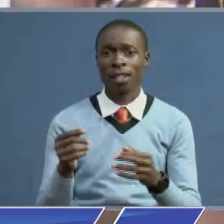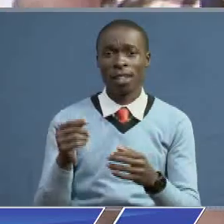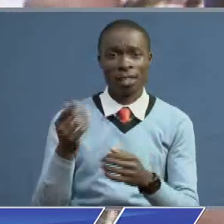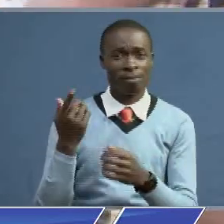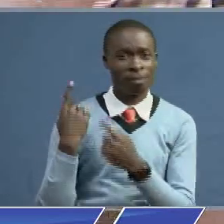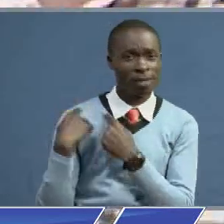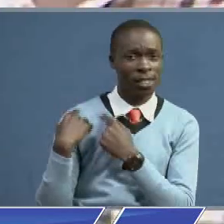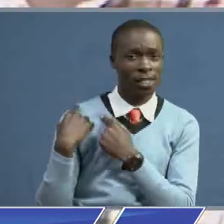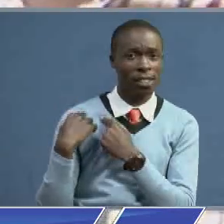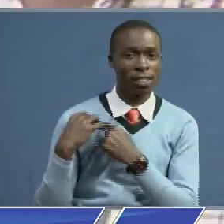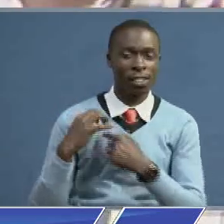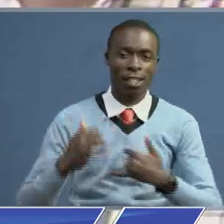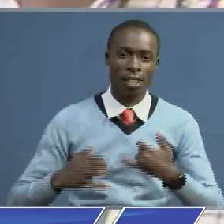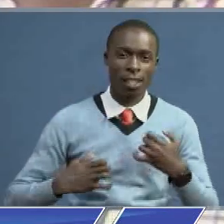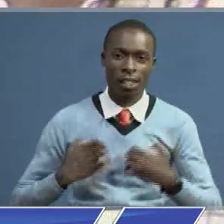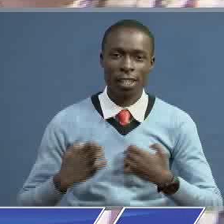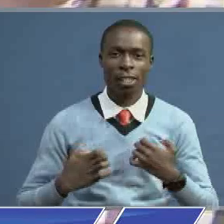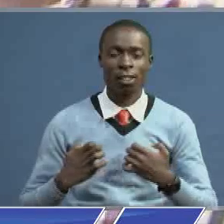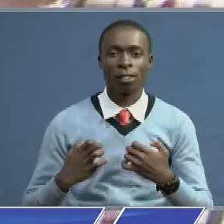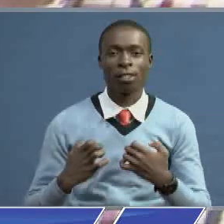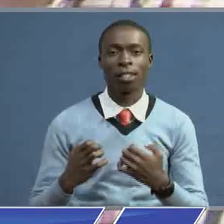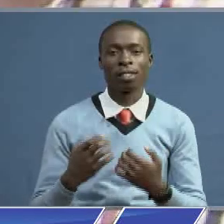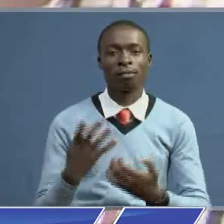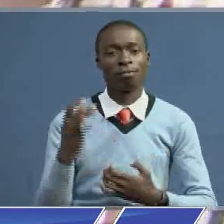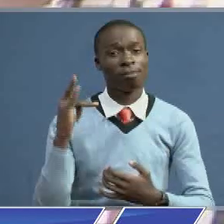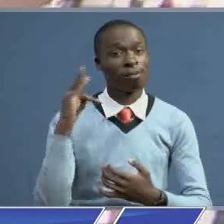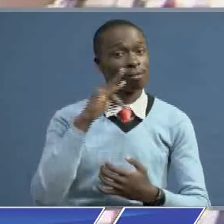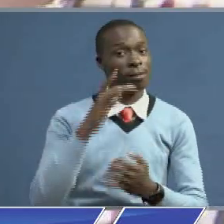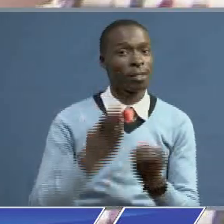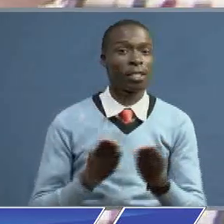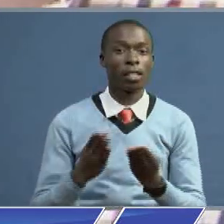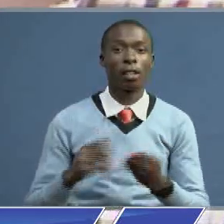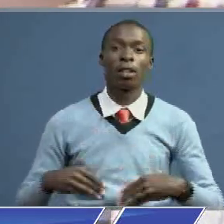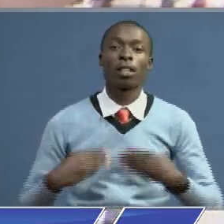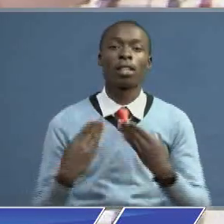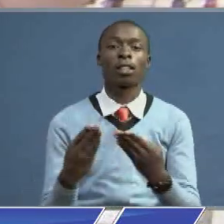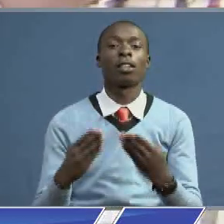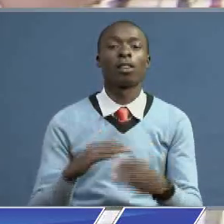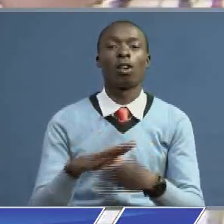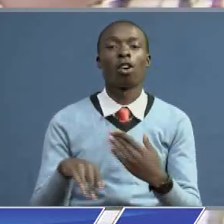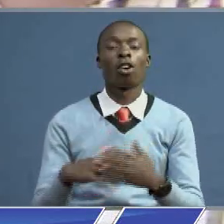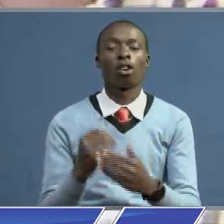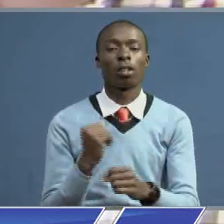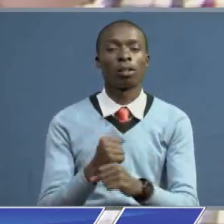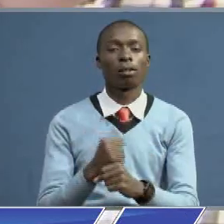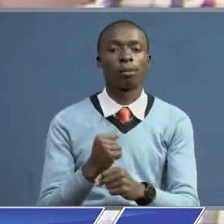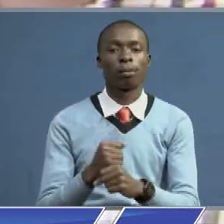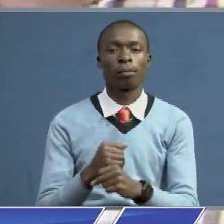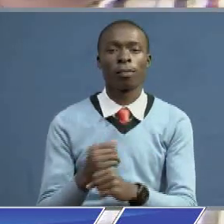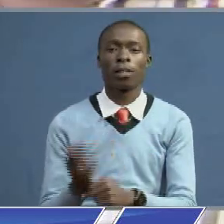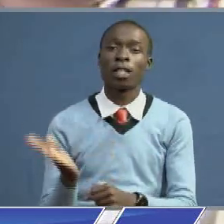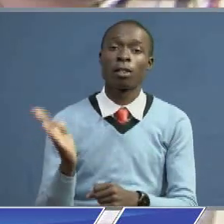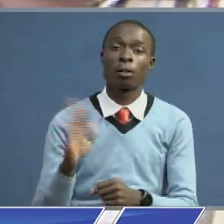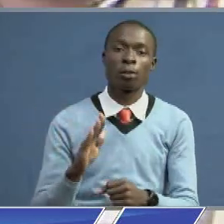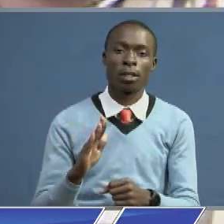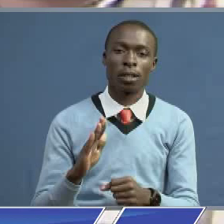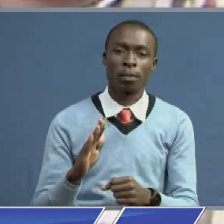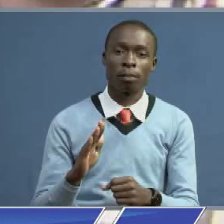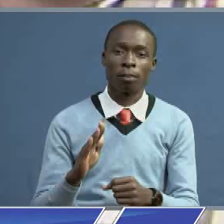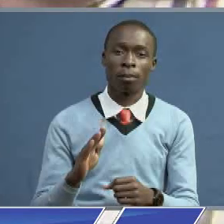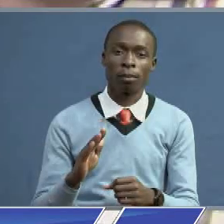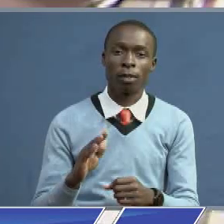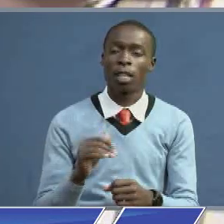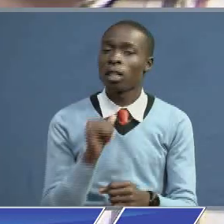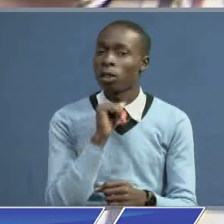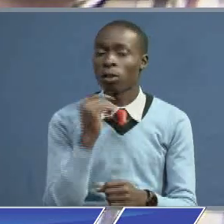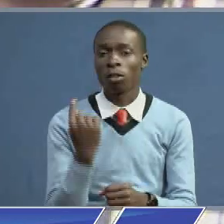enjoyed air services. We are actually giving opportunity to all actors to come on board, not